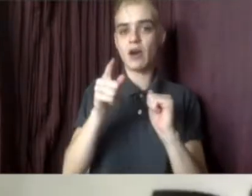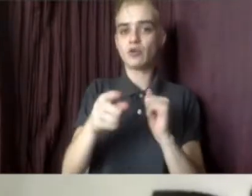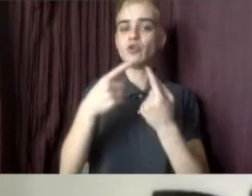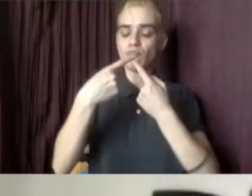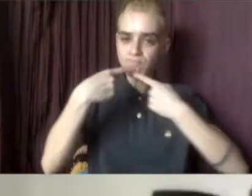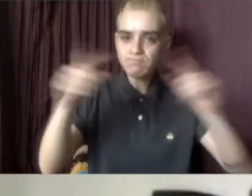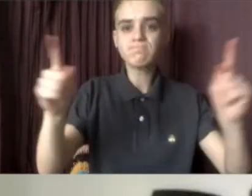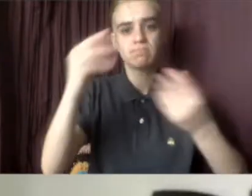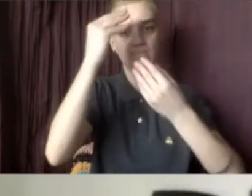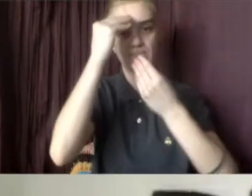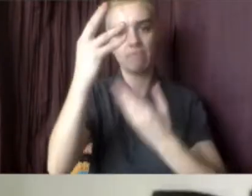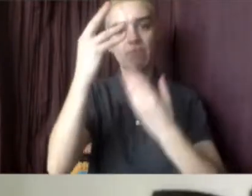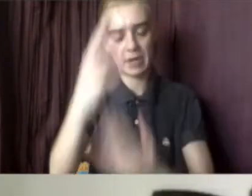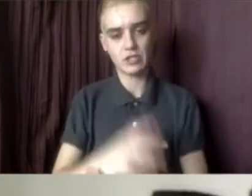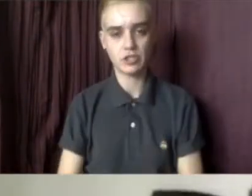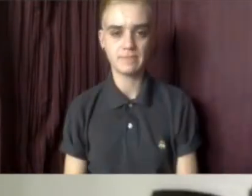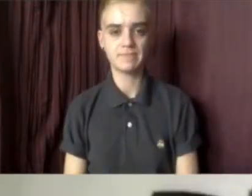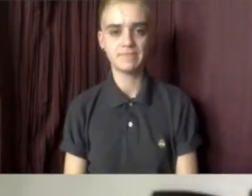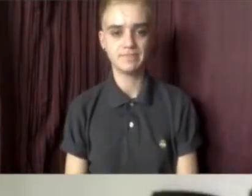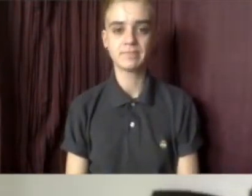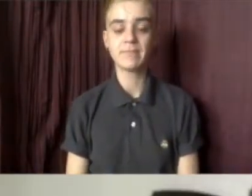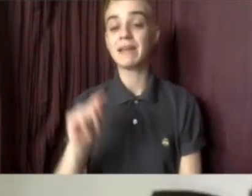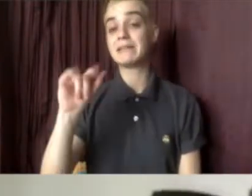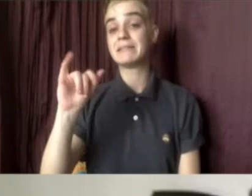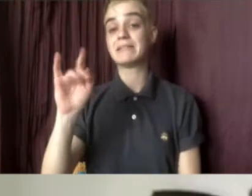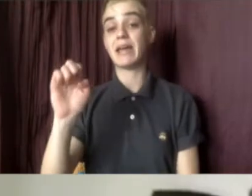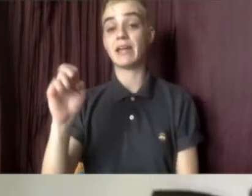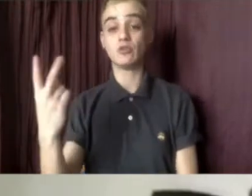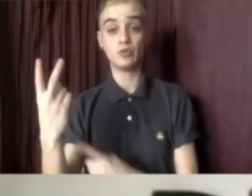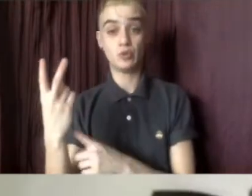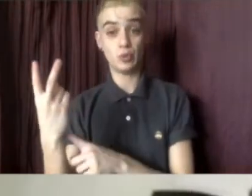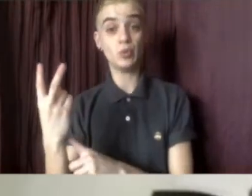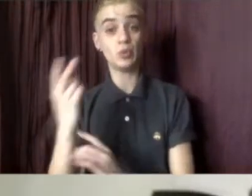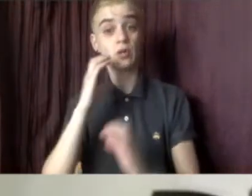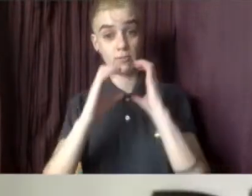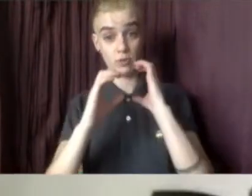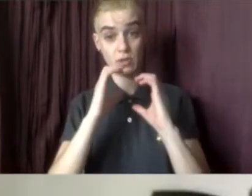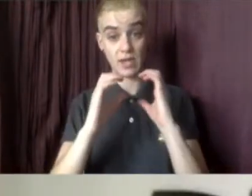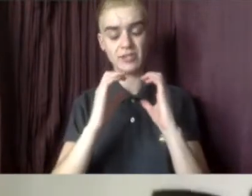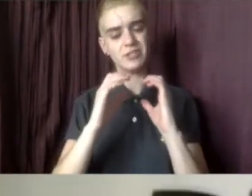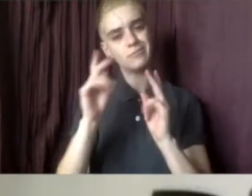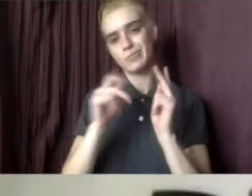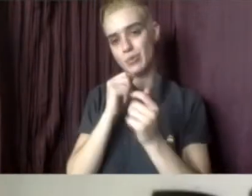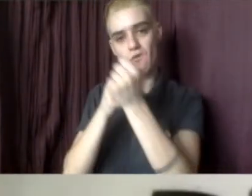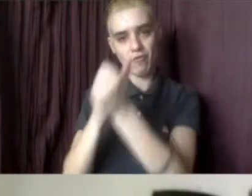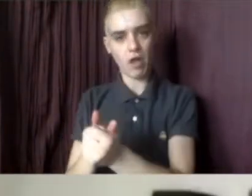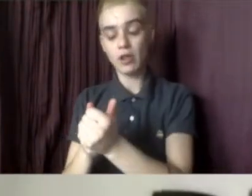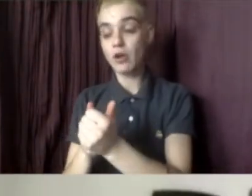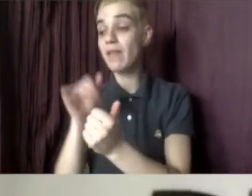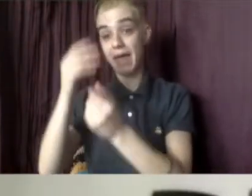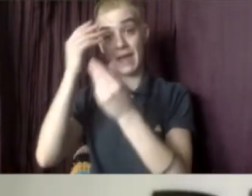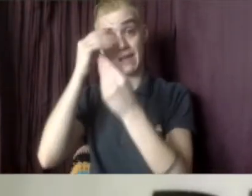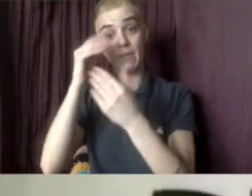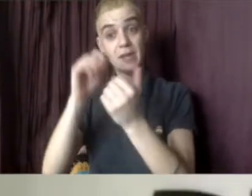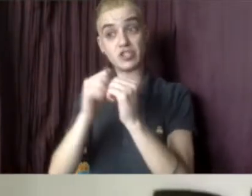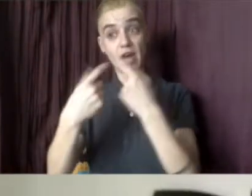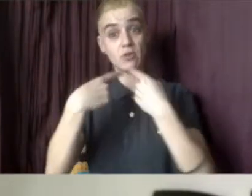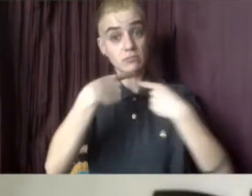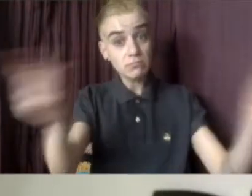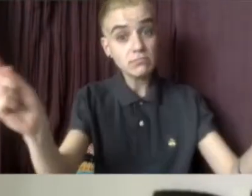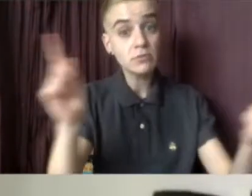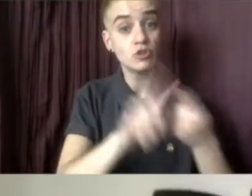Independent Living. There's one by law in every state, but there's always many, like in New York, there's over 30 of them. In Georgia, they've got great CILs around